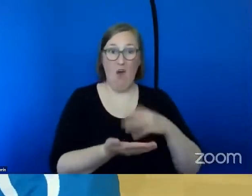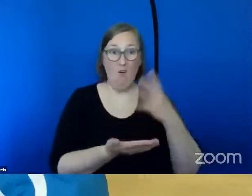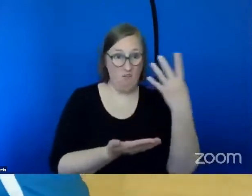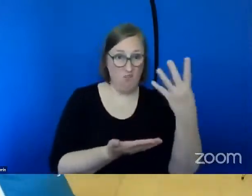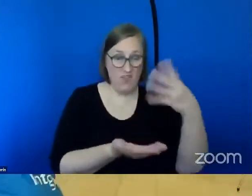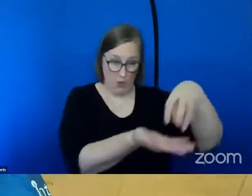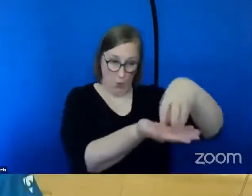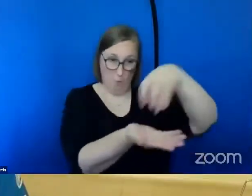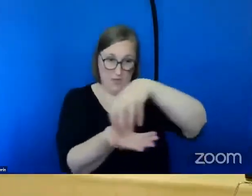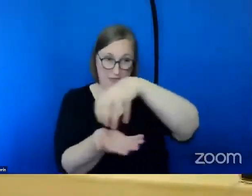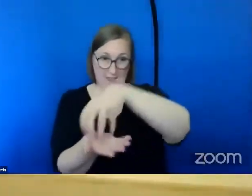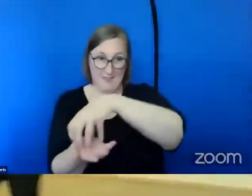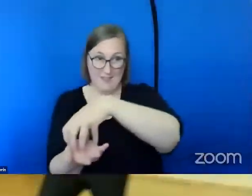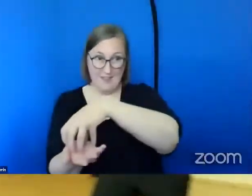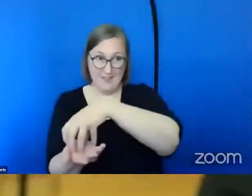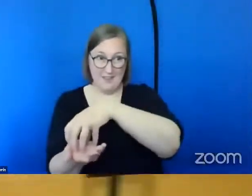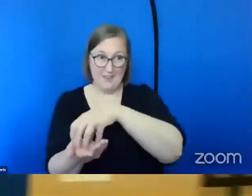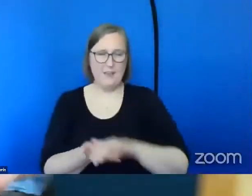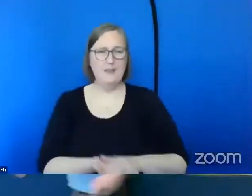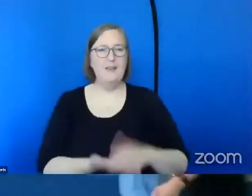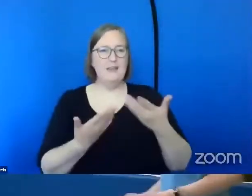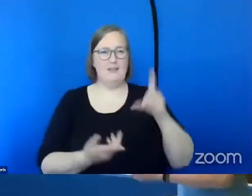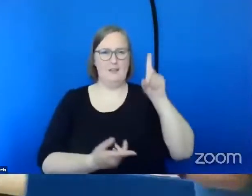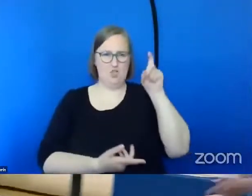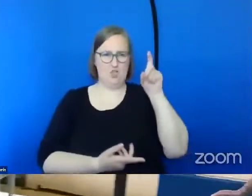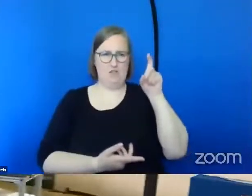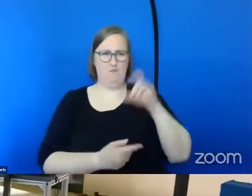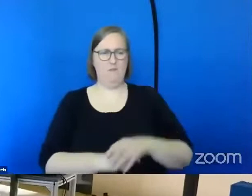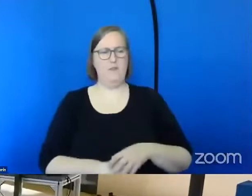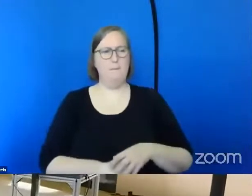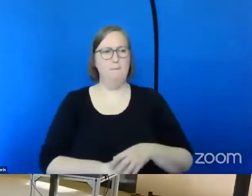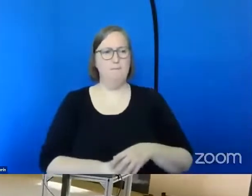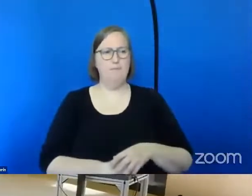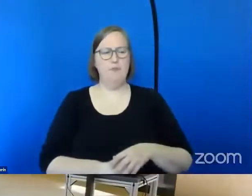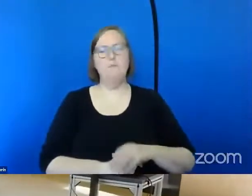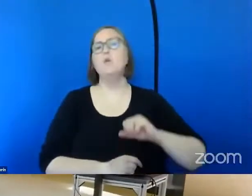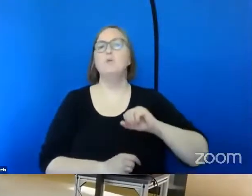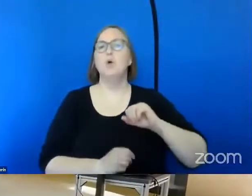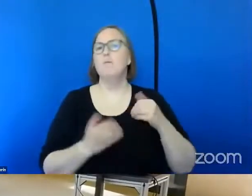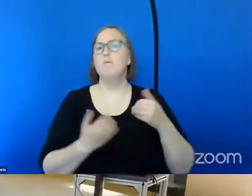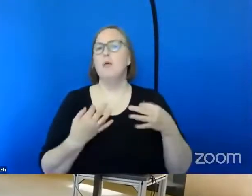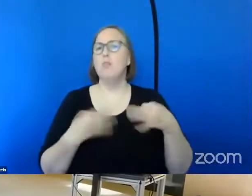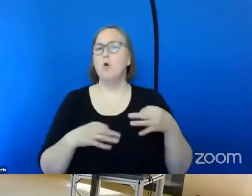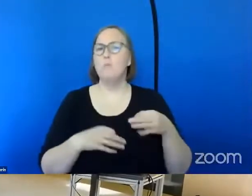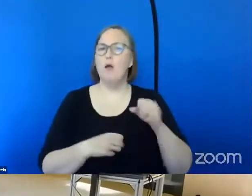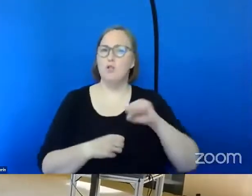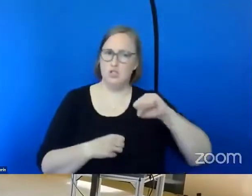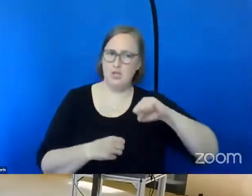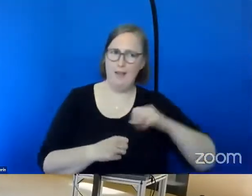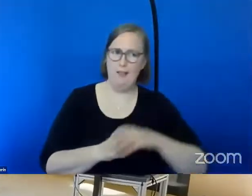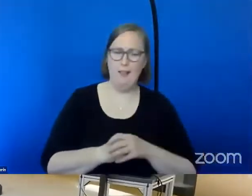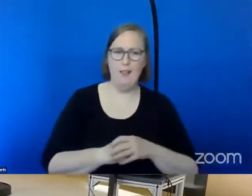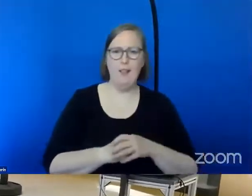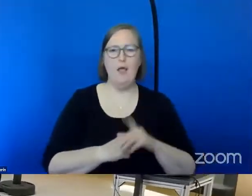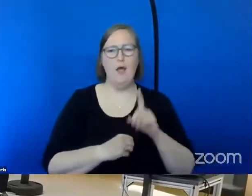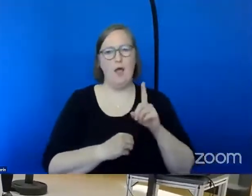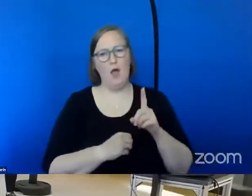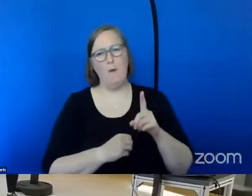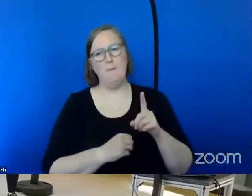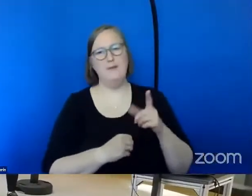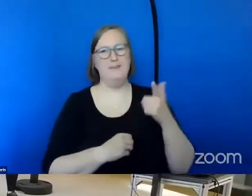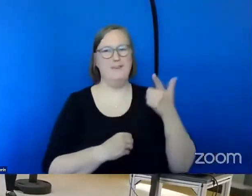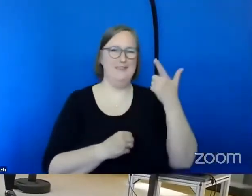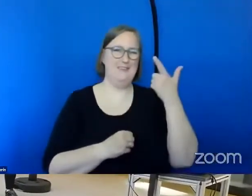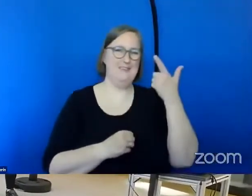Oh, now his great friend and teammate Magnus Niska is watching on. He's going for the key next, credit